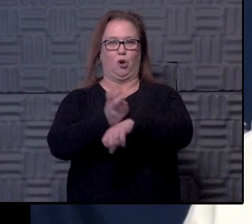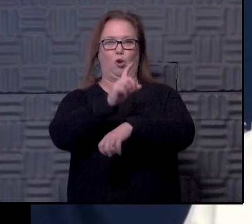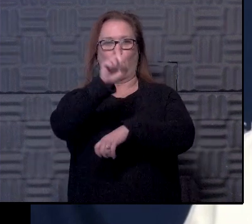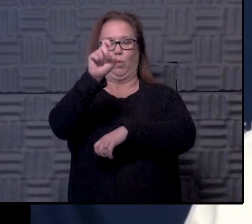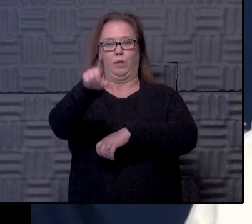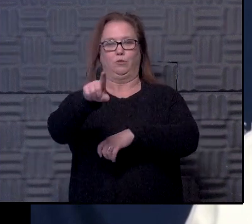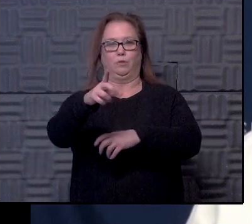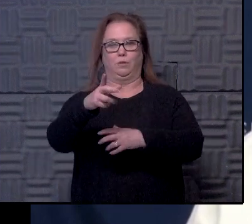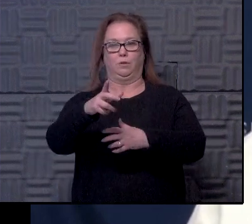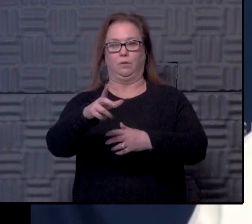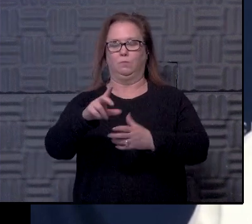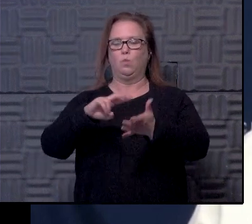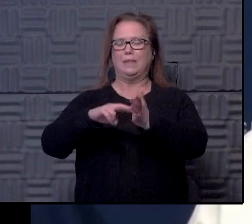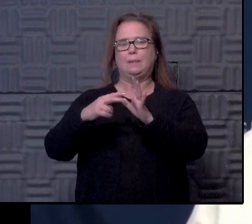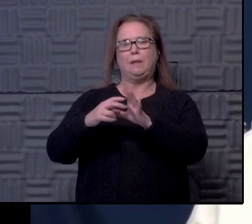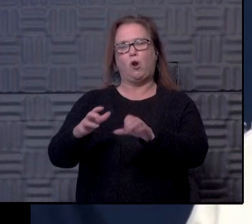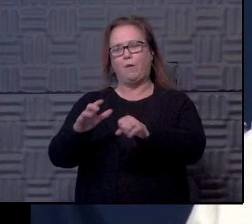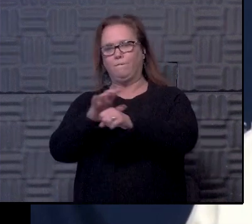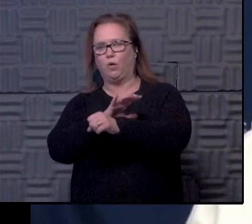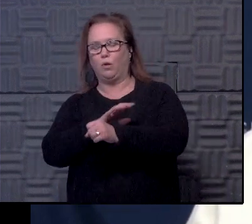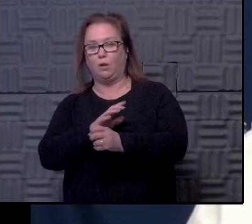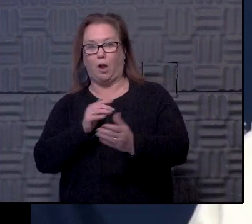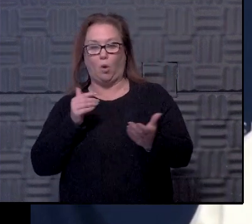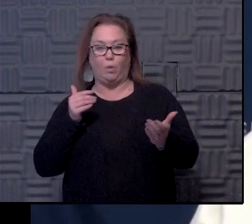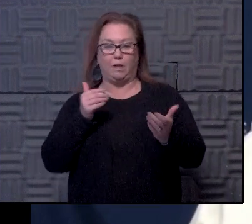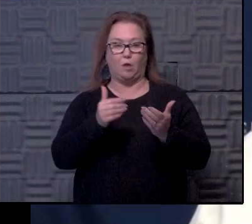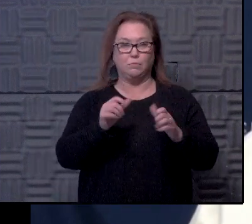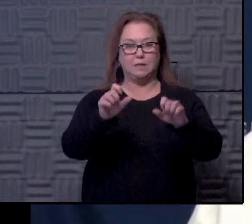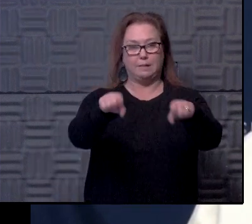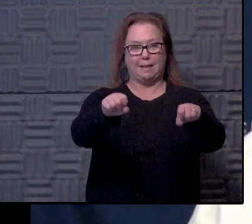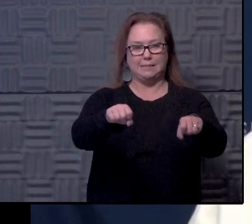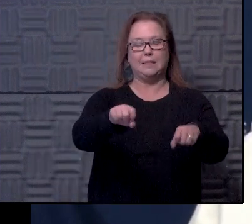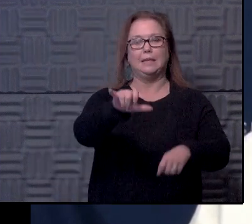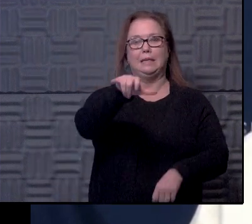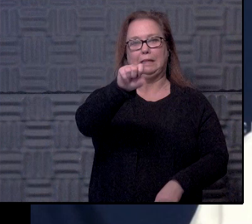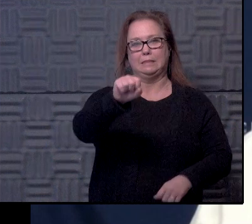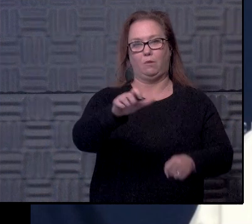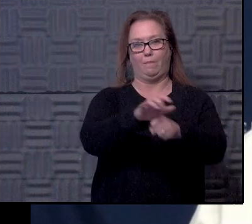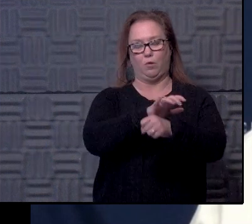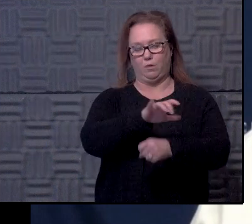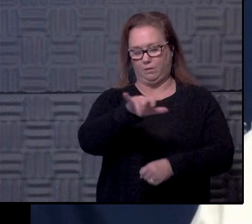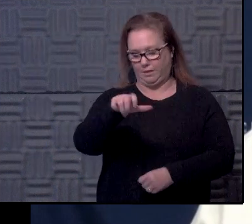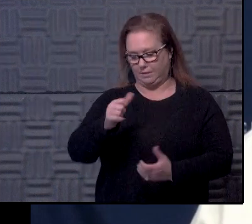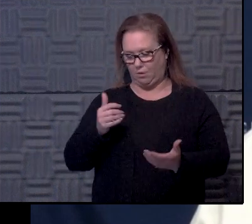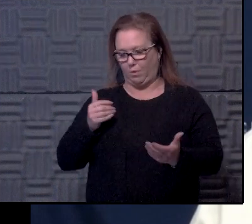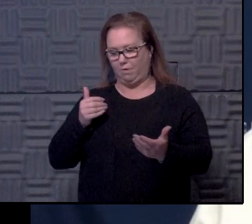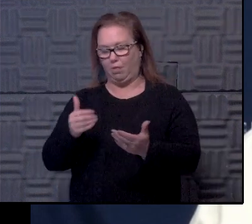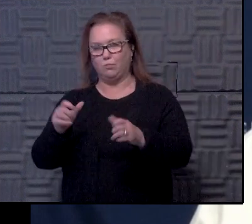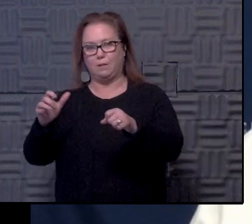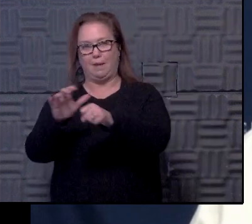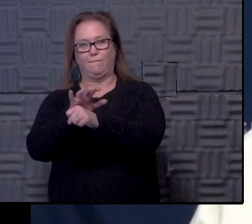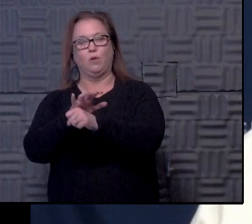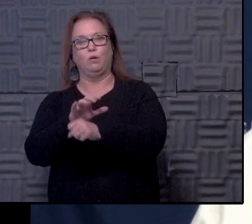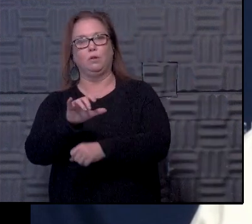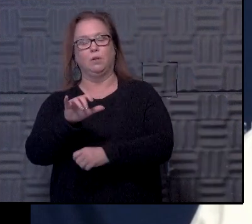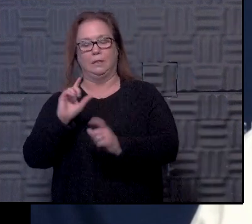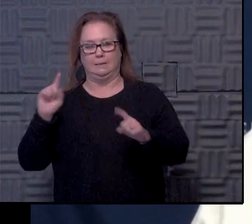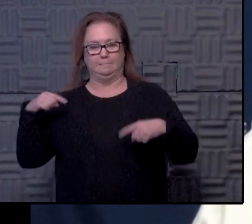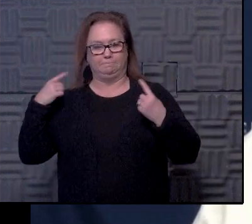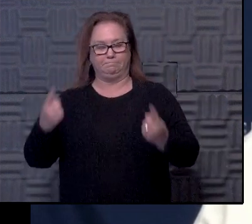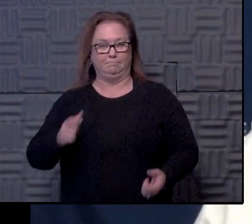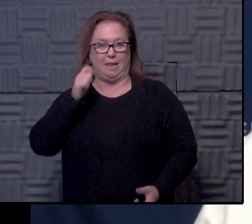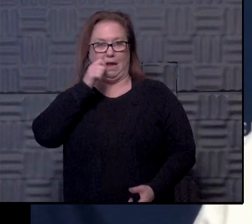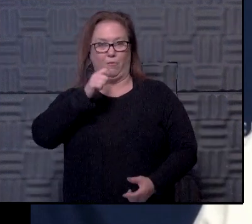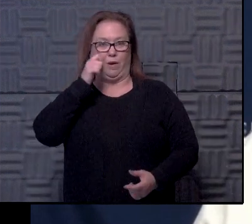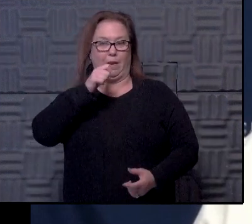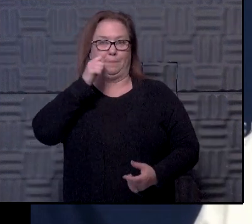what does "are you full" mean? Are we near capacity? Yes. Have we been near or at capacity every day for